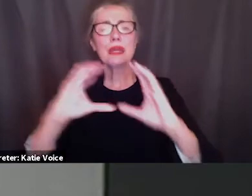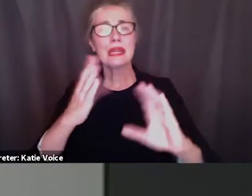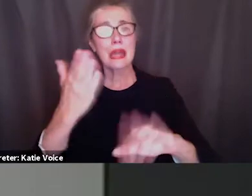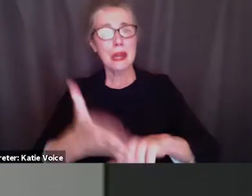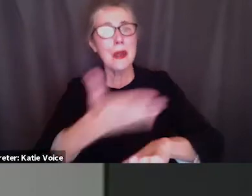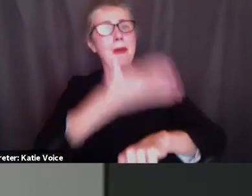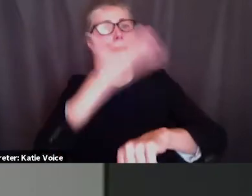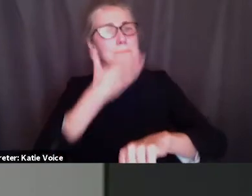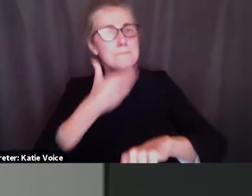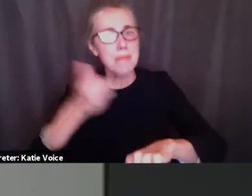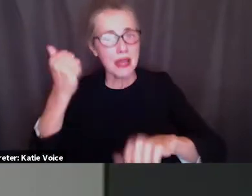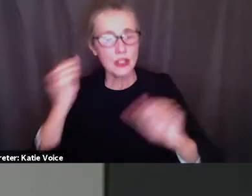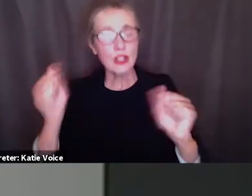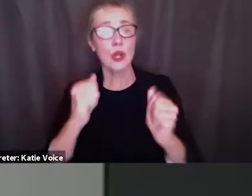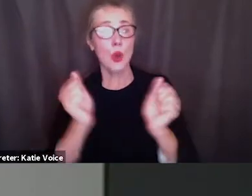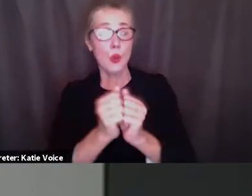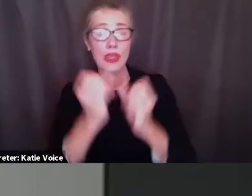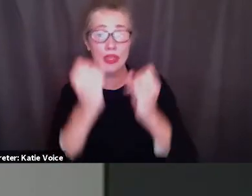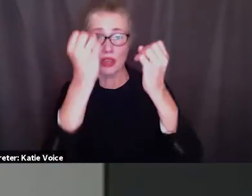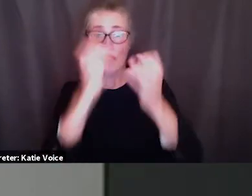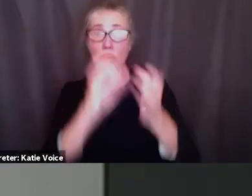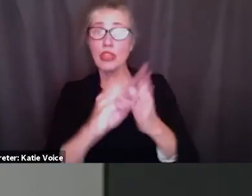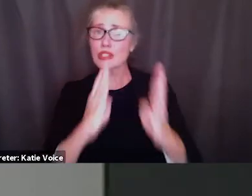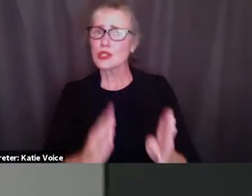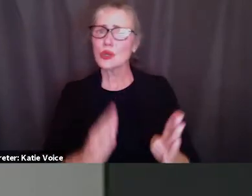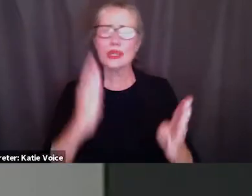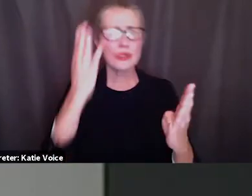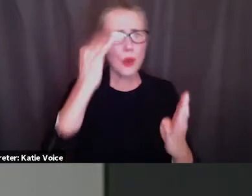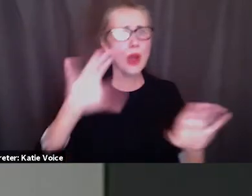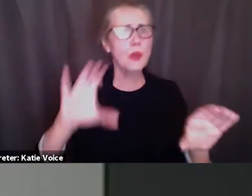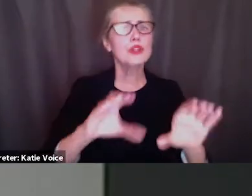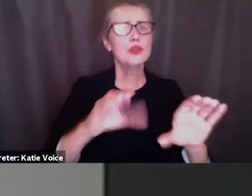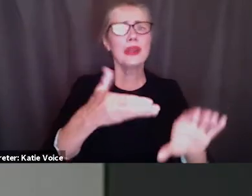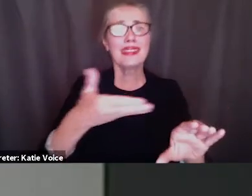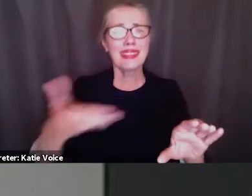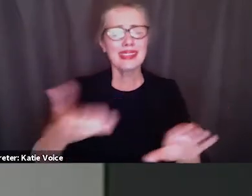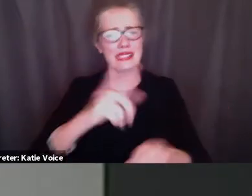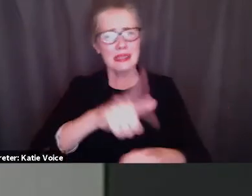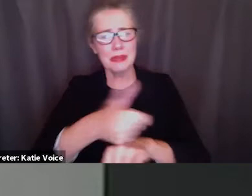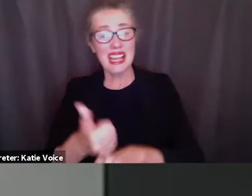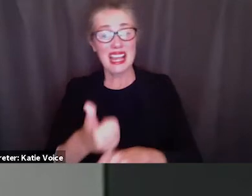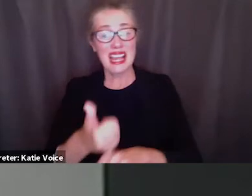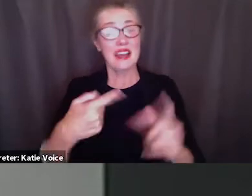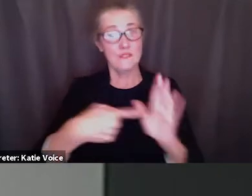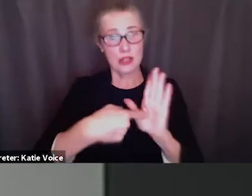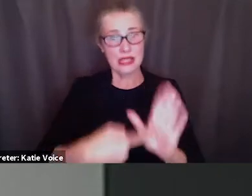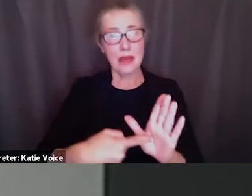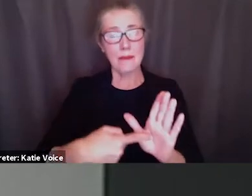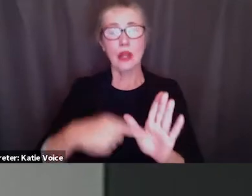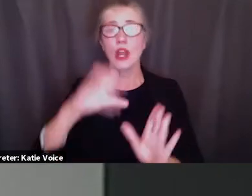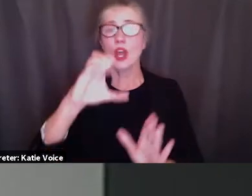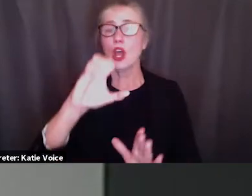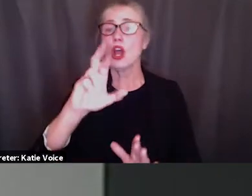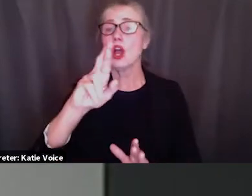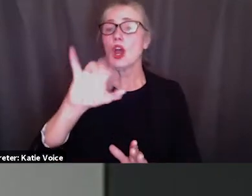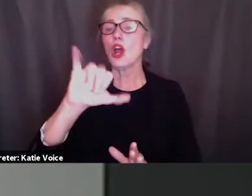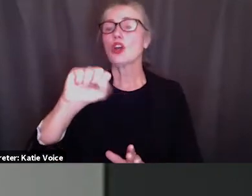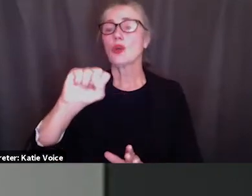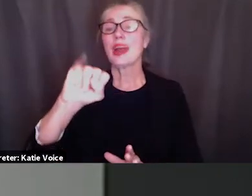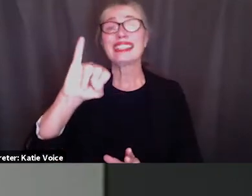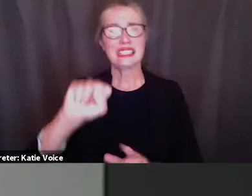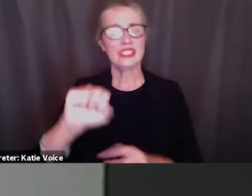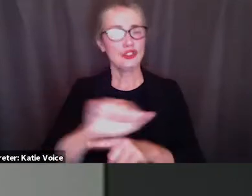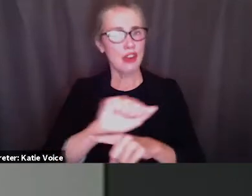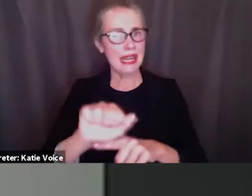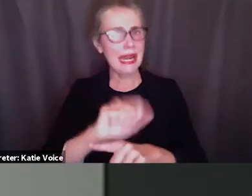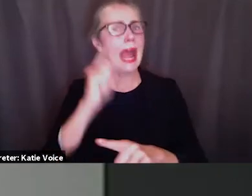certain things that are put in place, such as Crisis Go. There's a lot of confusion around that. So I think a huge thing that we need to work on